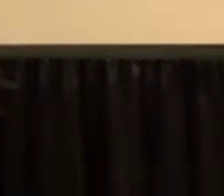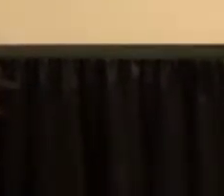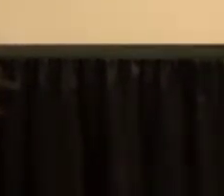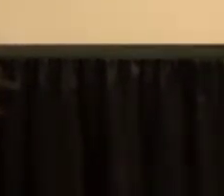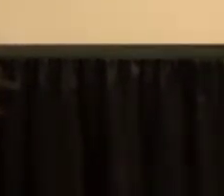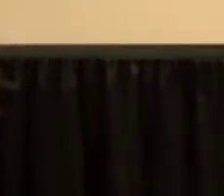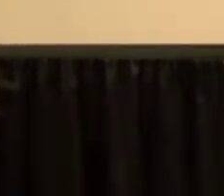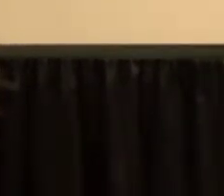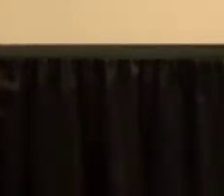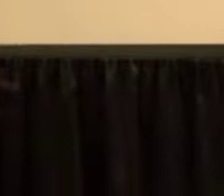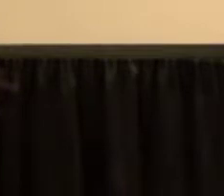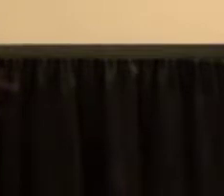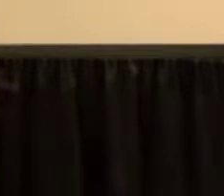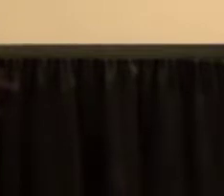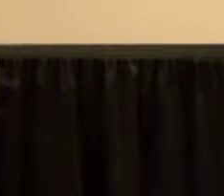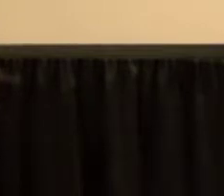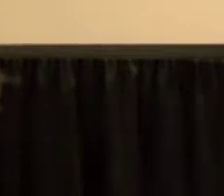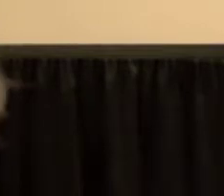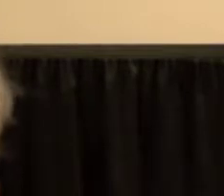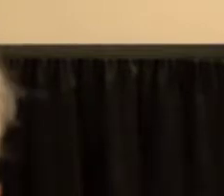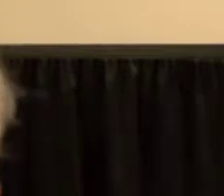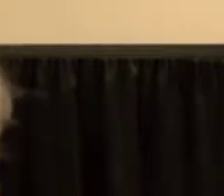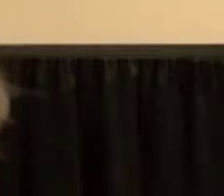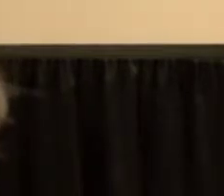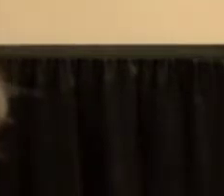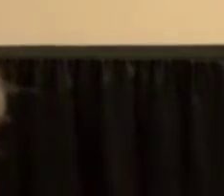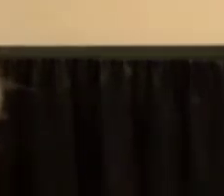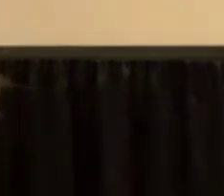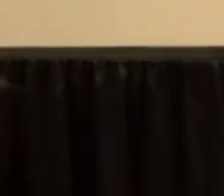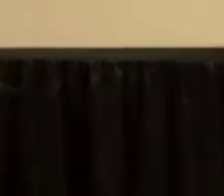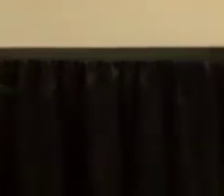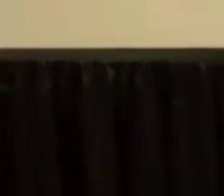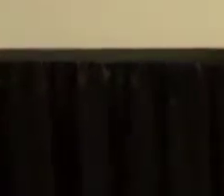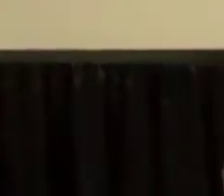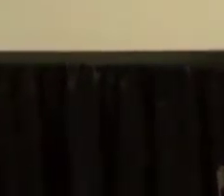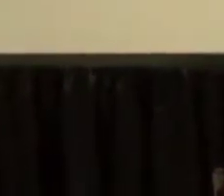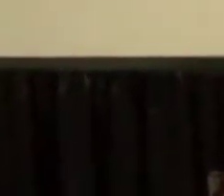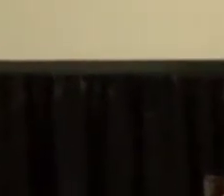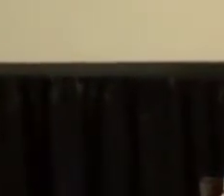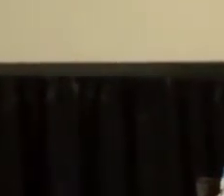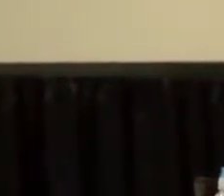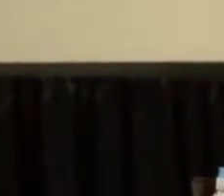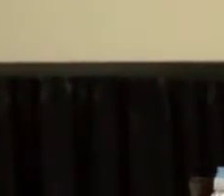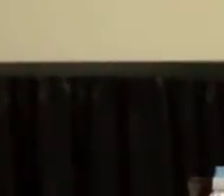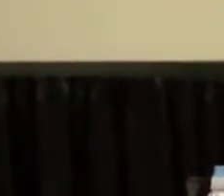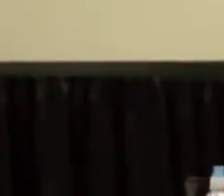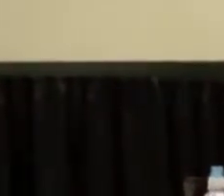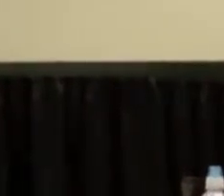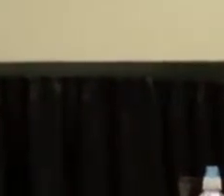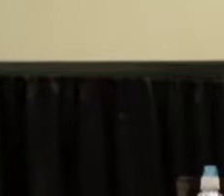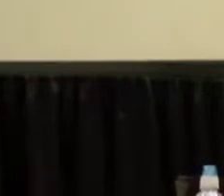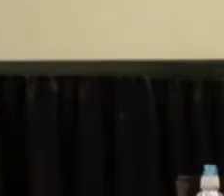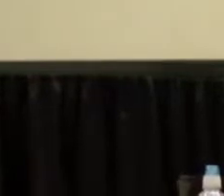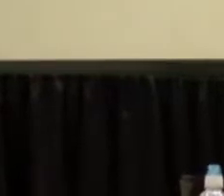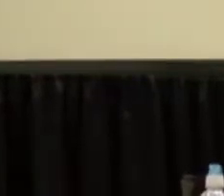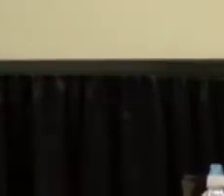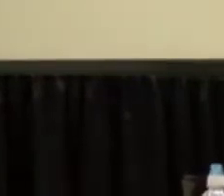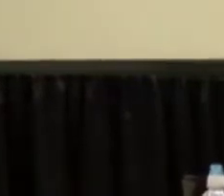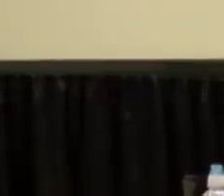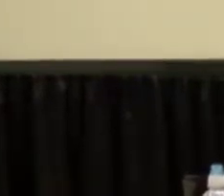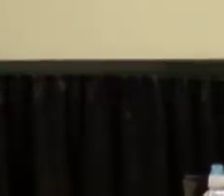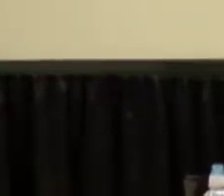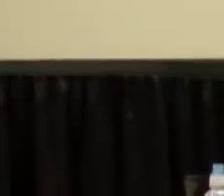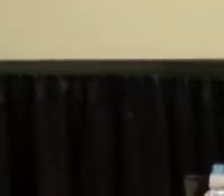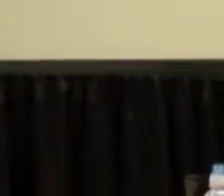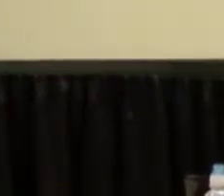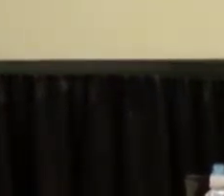And increasing independence. In effective plans, we're really thinking about what